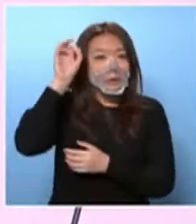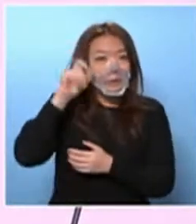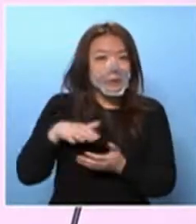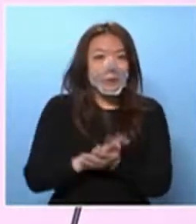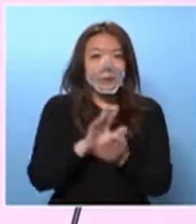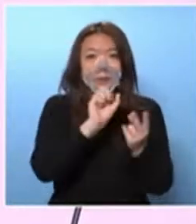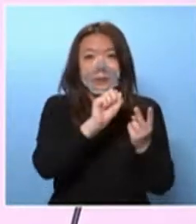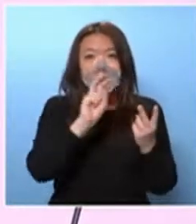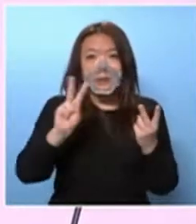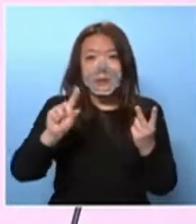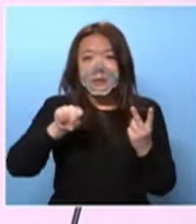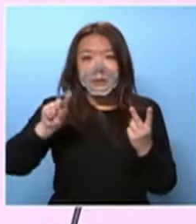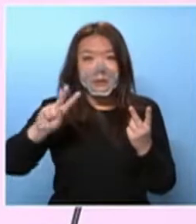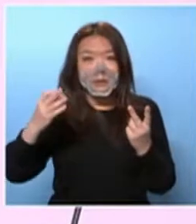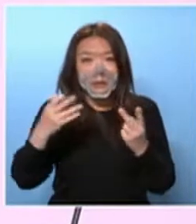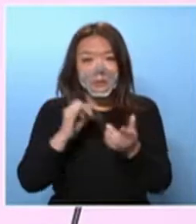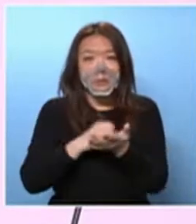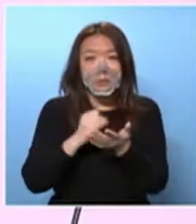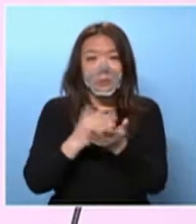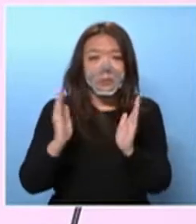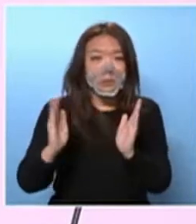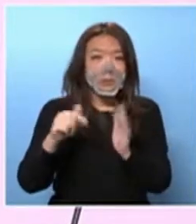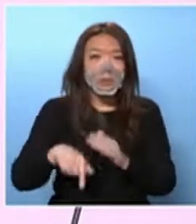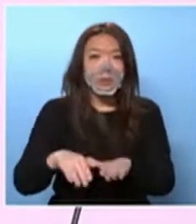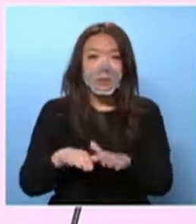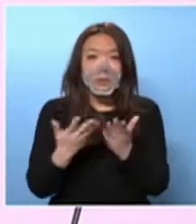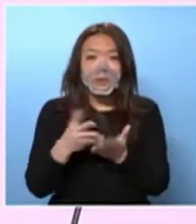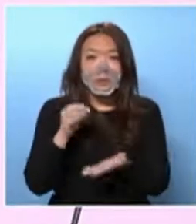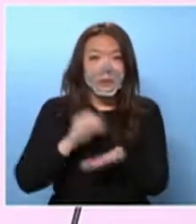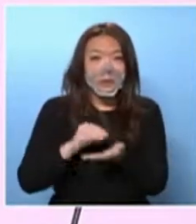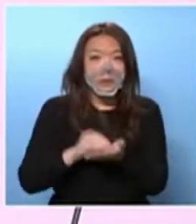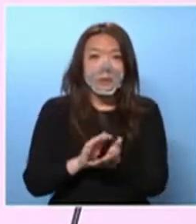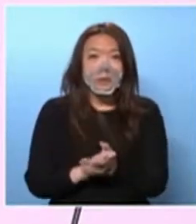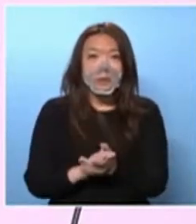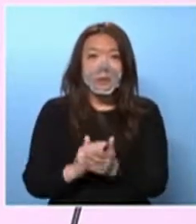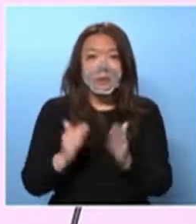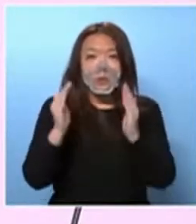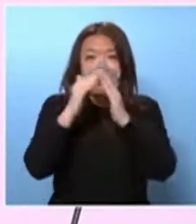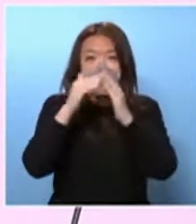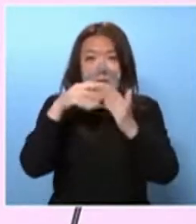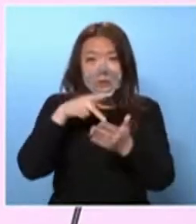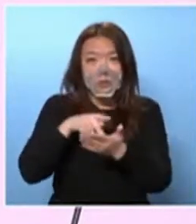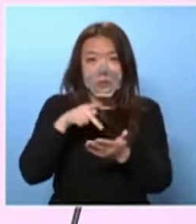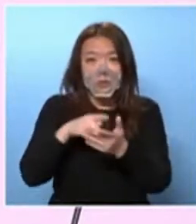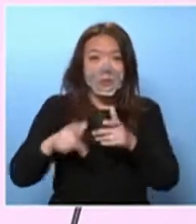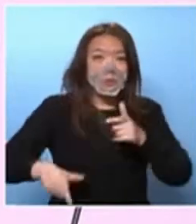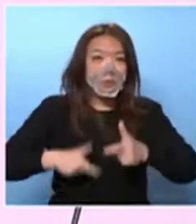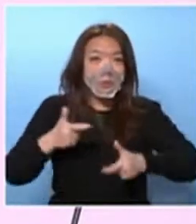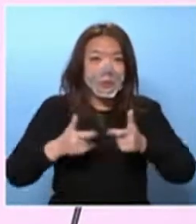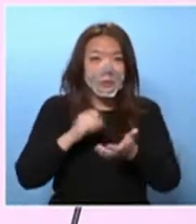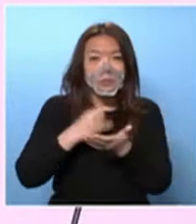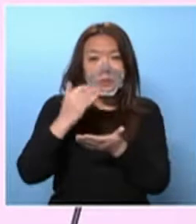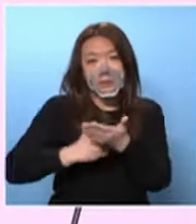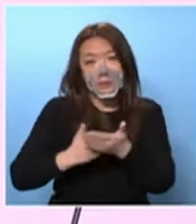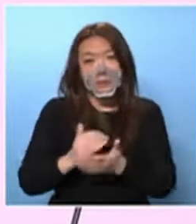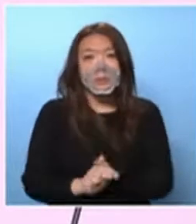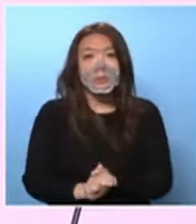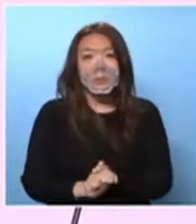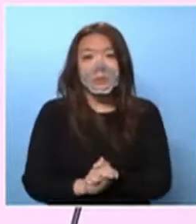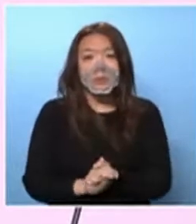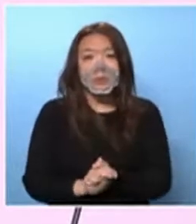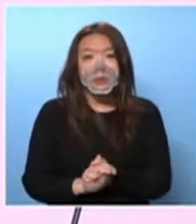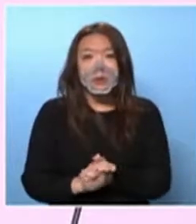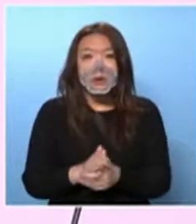Moreover, I propose to provide a tax deduction for domestic rental expenses starting from the year of assessment